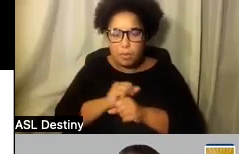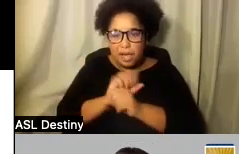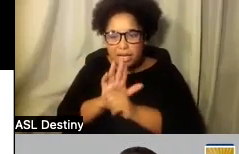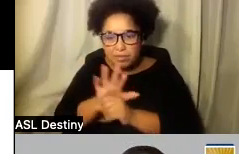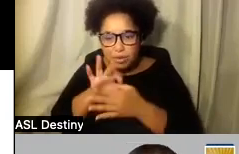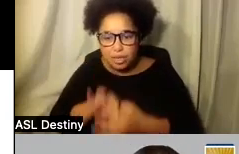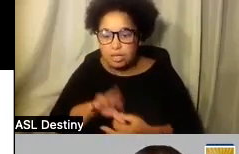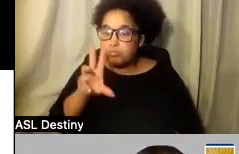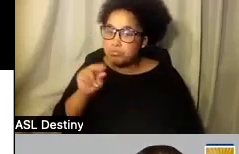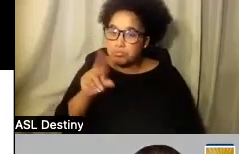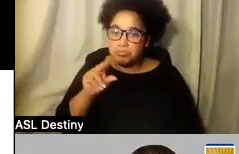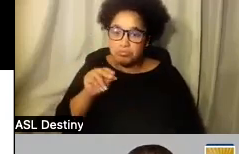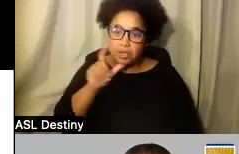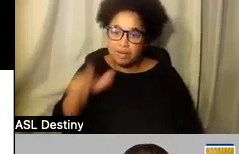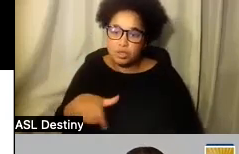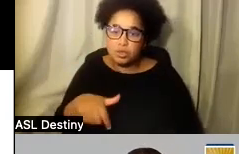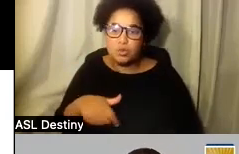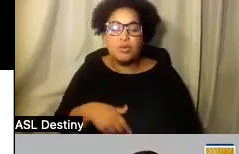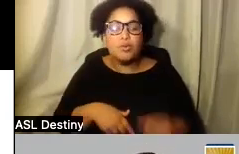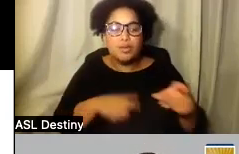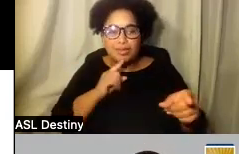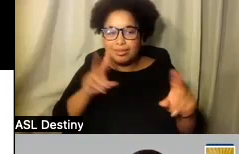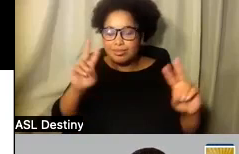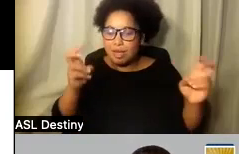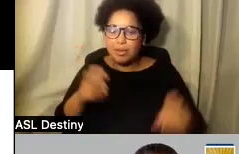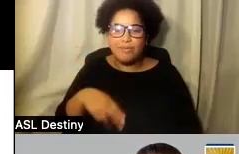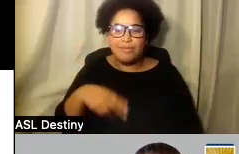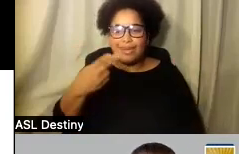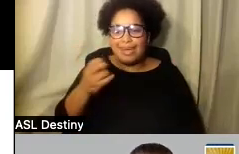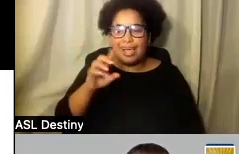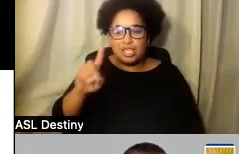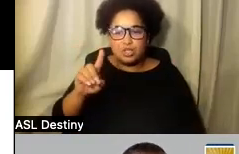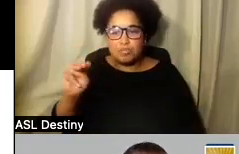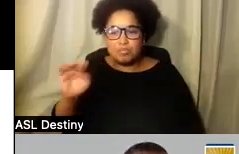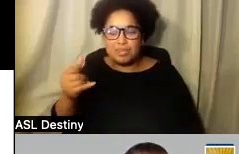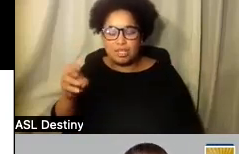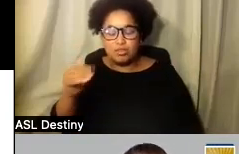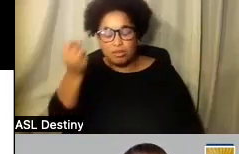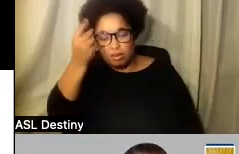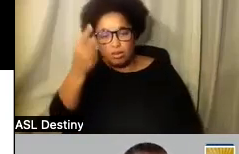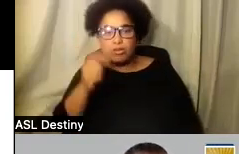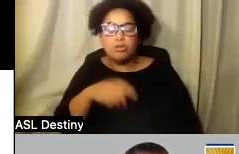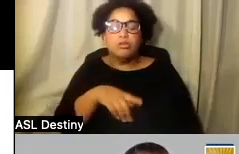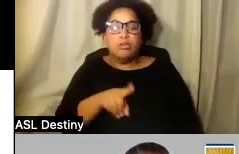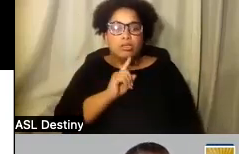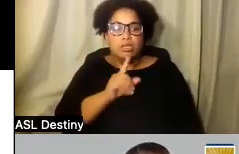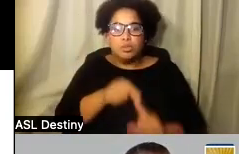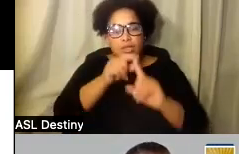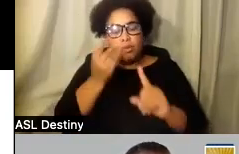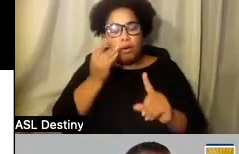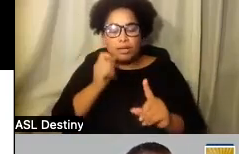projects? No, we don't. Hazard mitigation is unique in the sense that it doesn't have to be